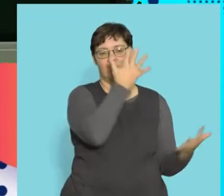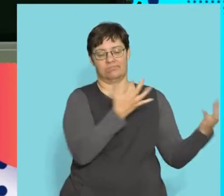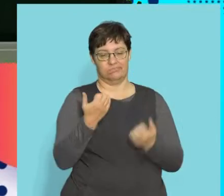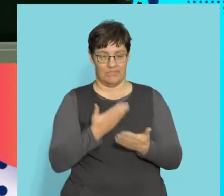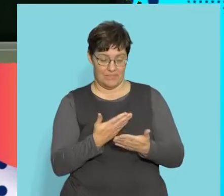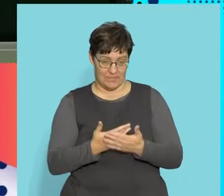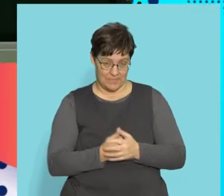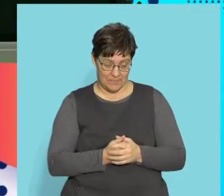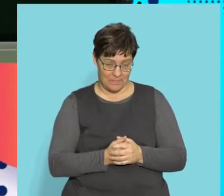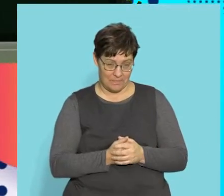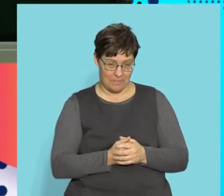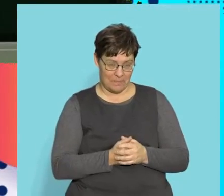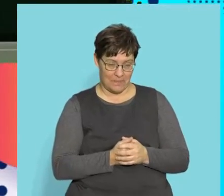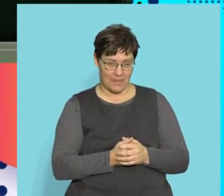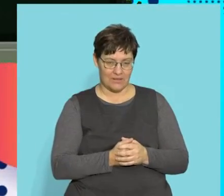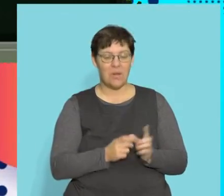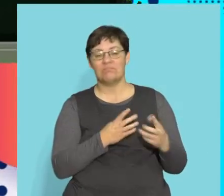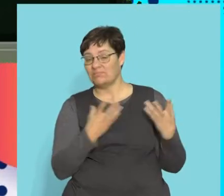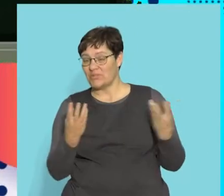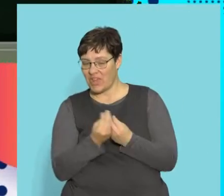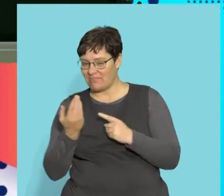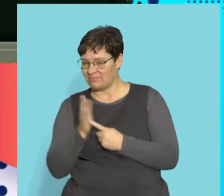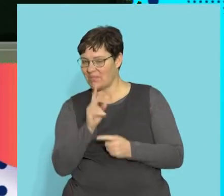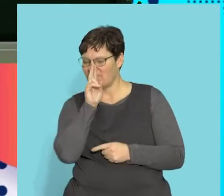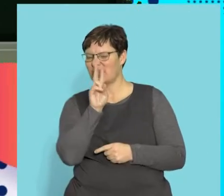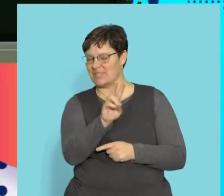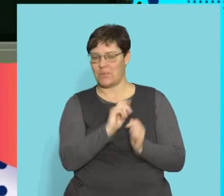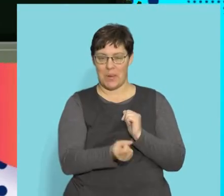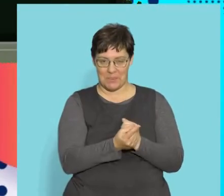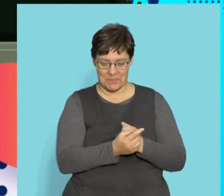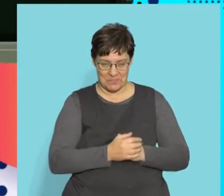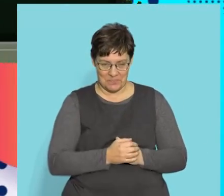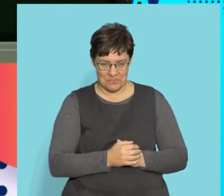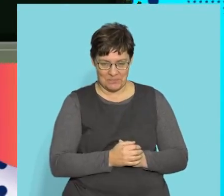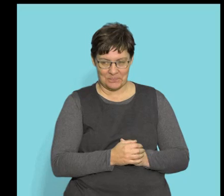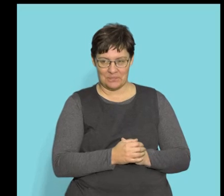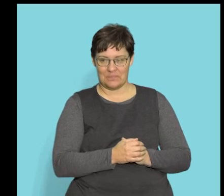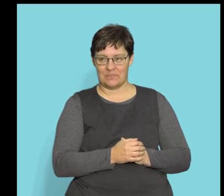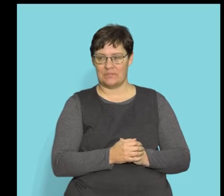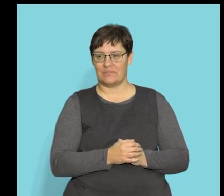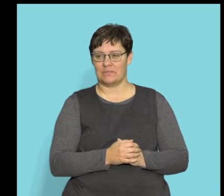the three-dimensional shape. So let's go to the board together and see what I mean by saying that.